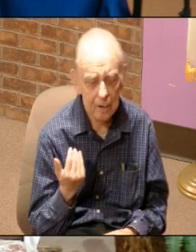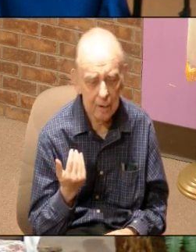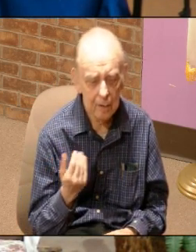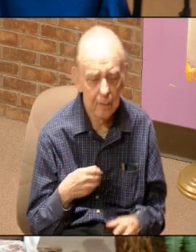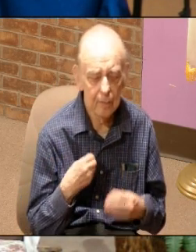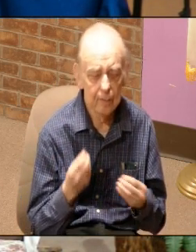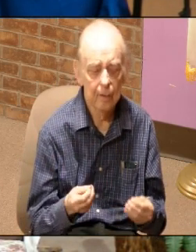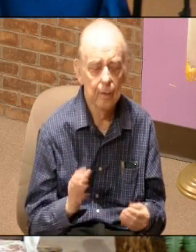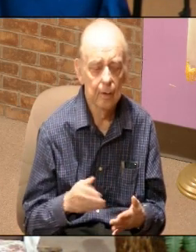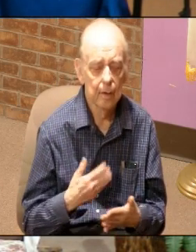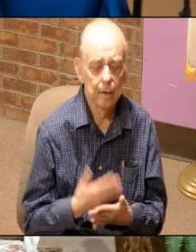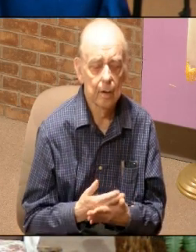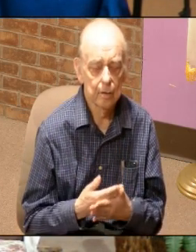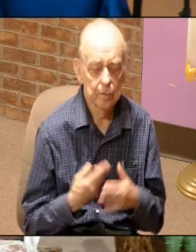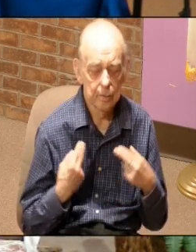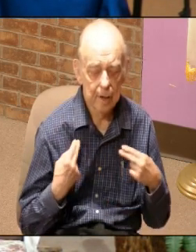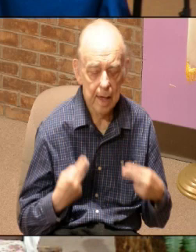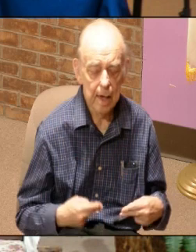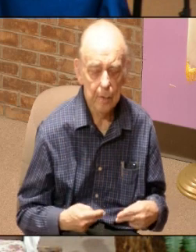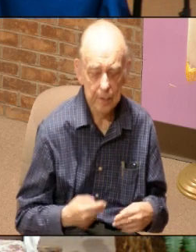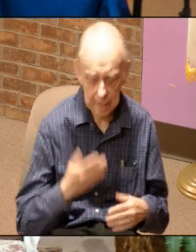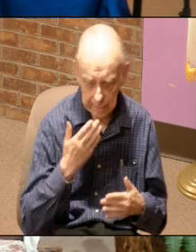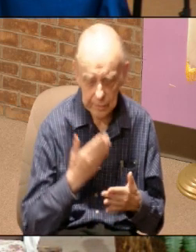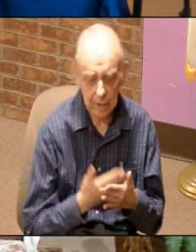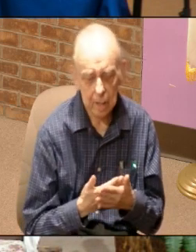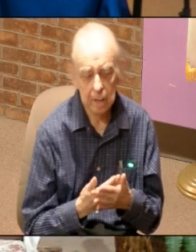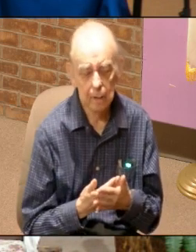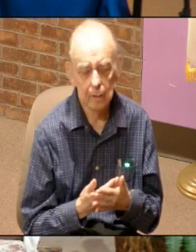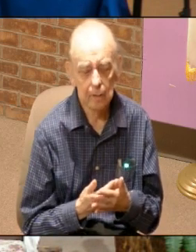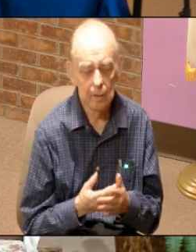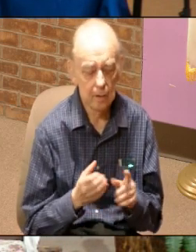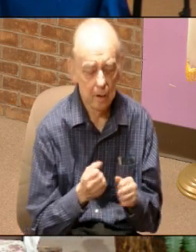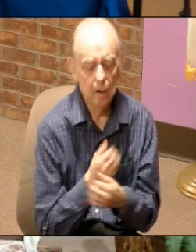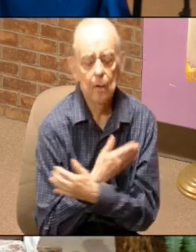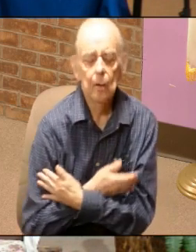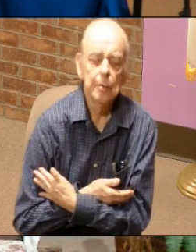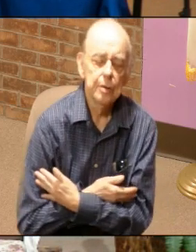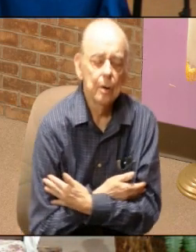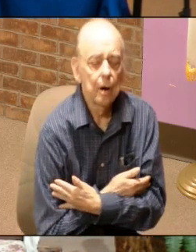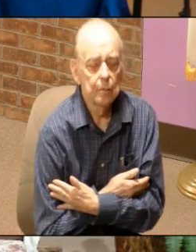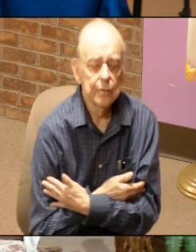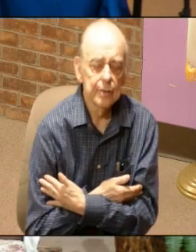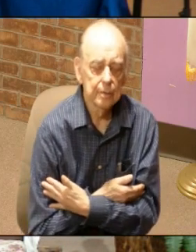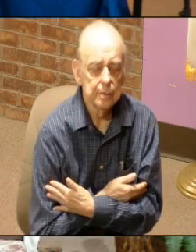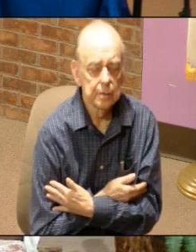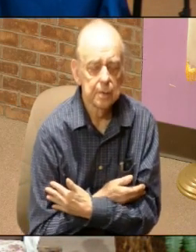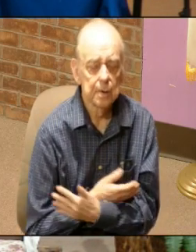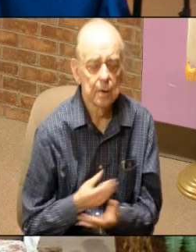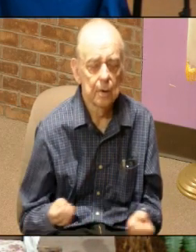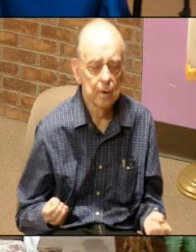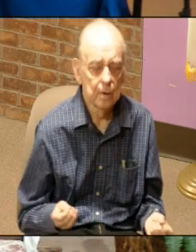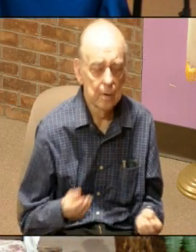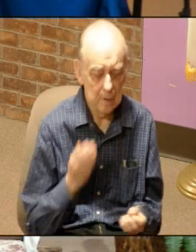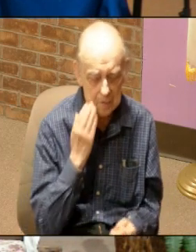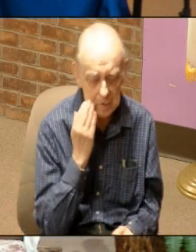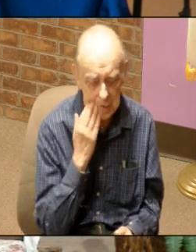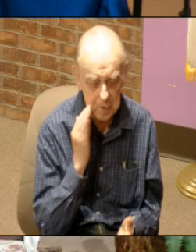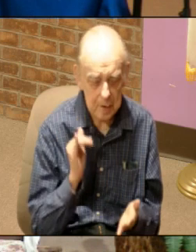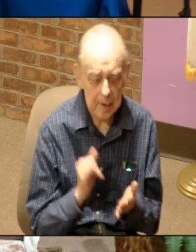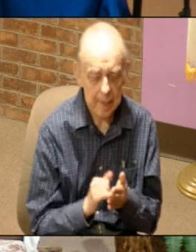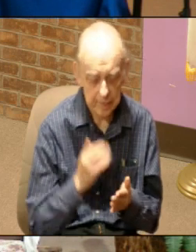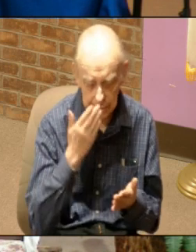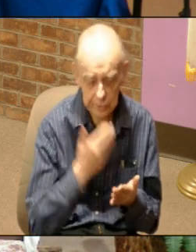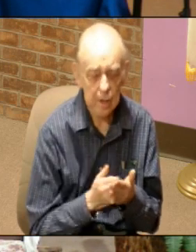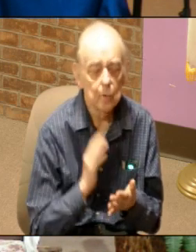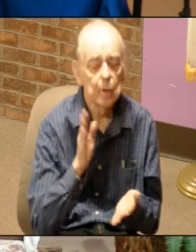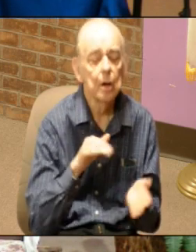giving birth to a healthy son holding him in your arms and knowing that this son is